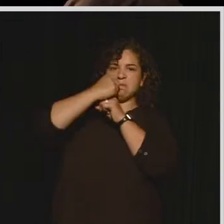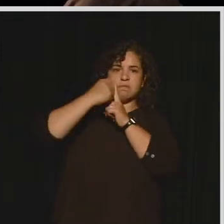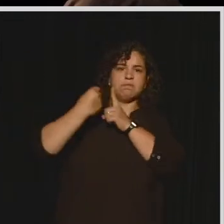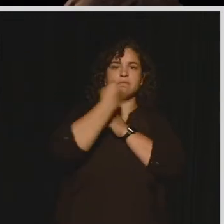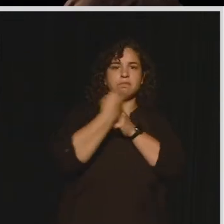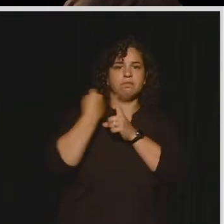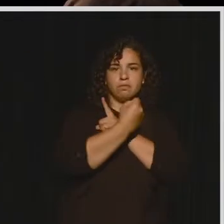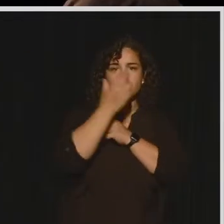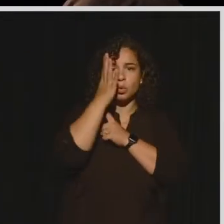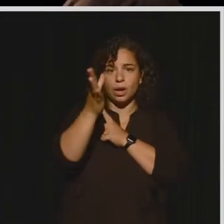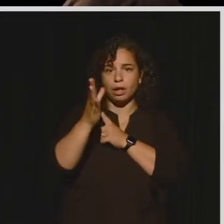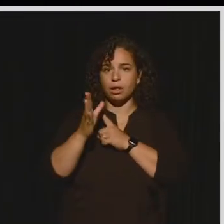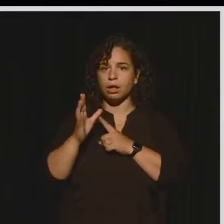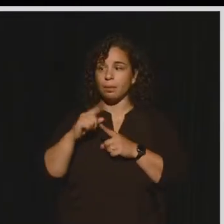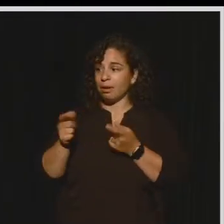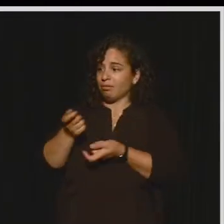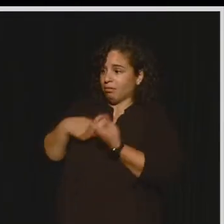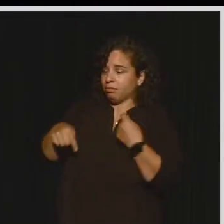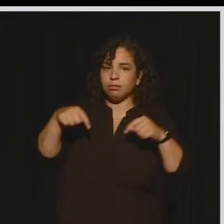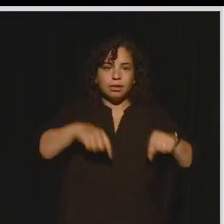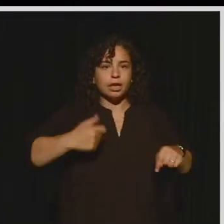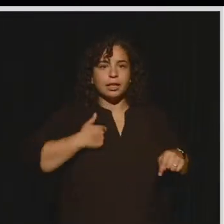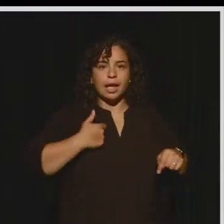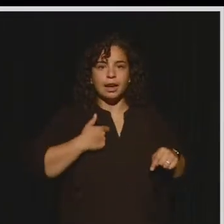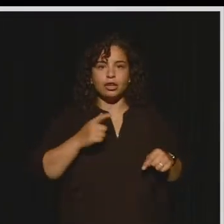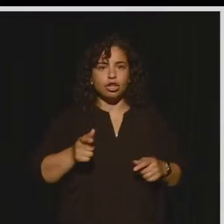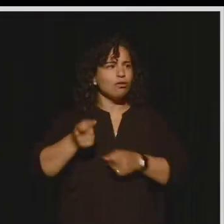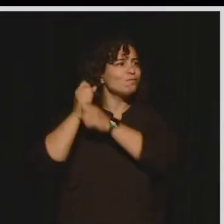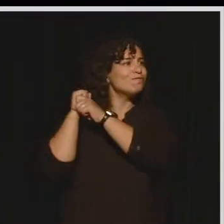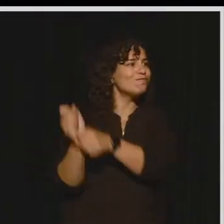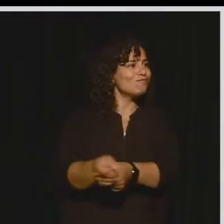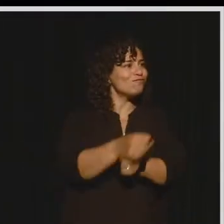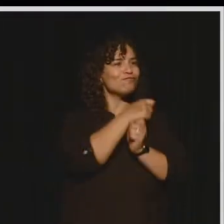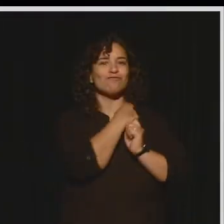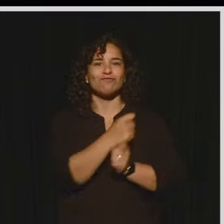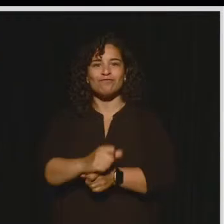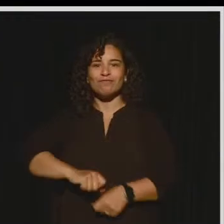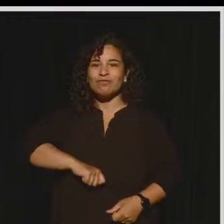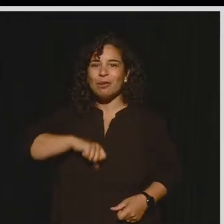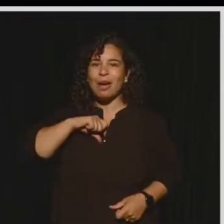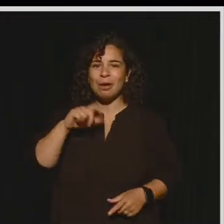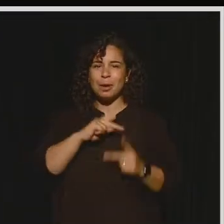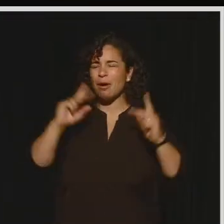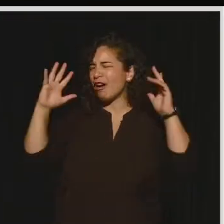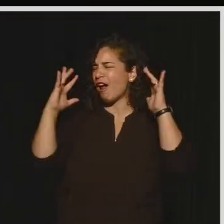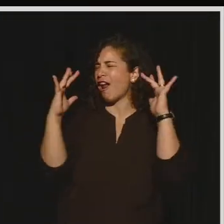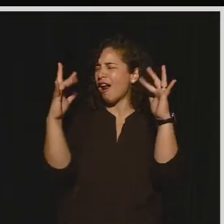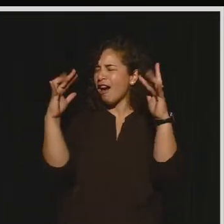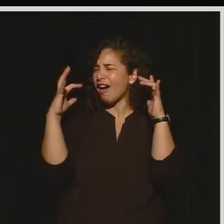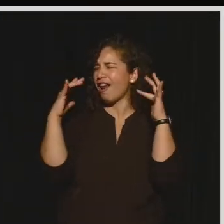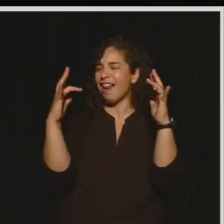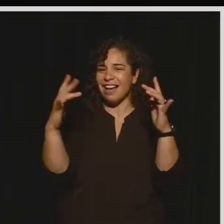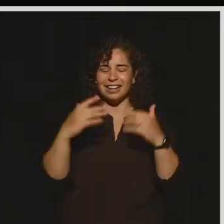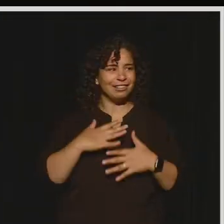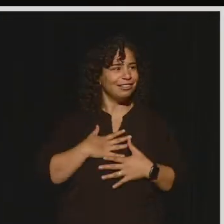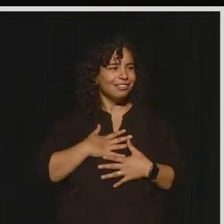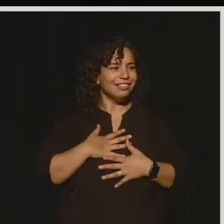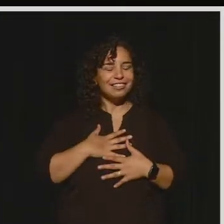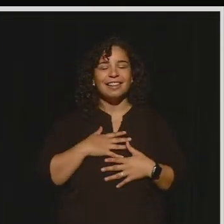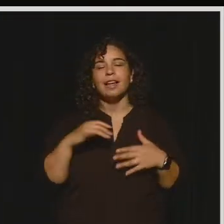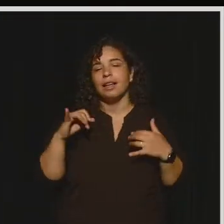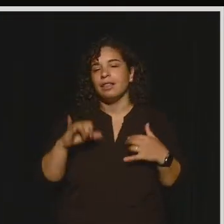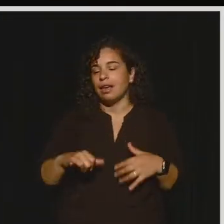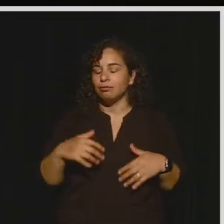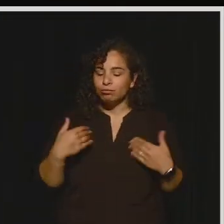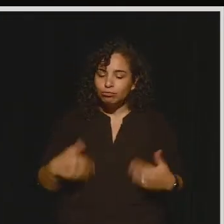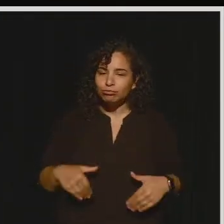flag, and all of these people were cheering. It was incredibly overwhelming. And that's, you know,